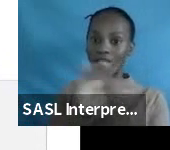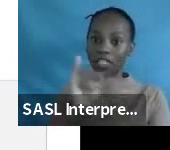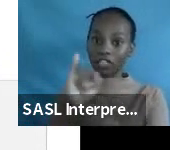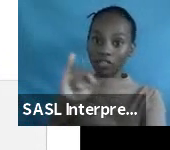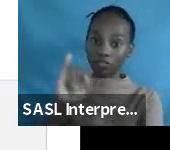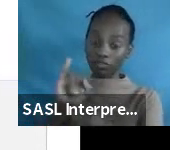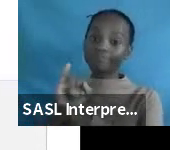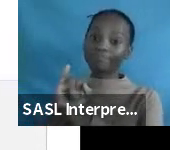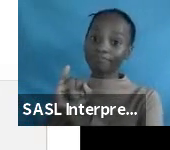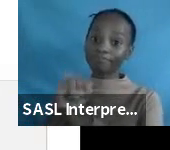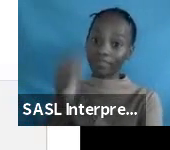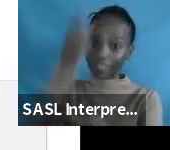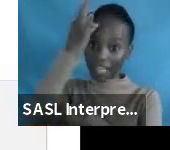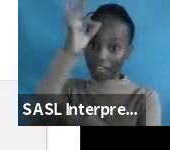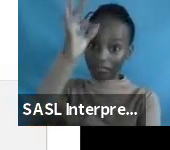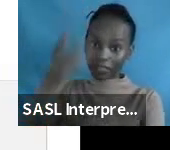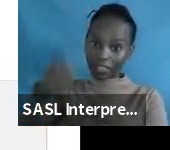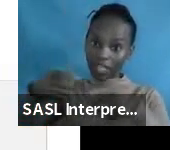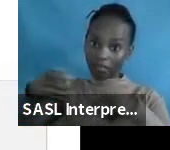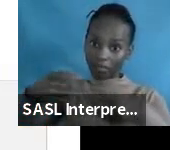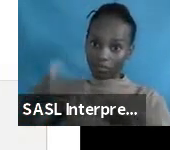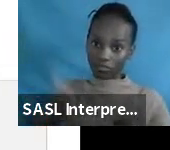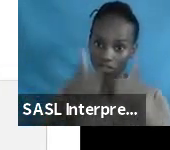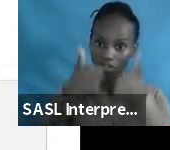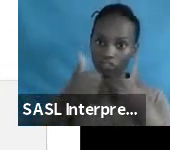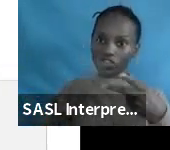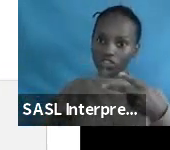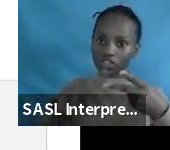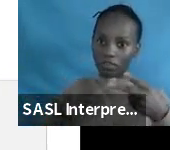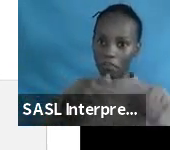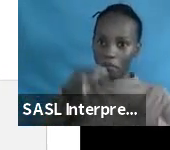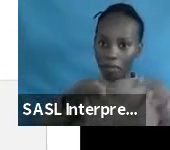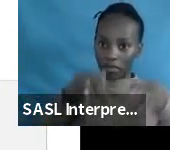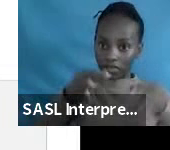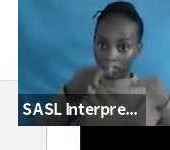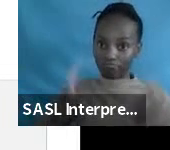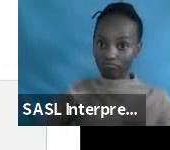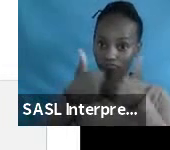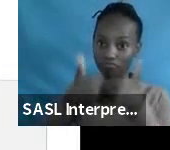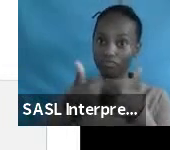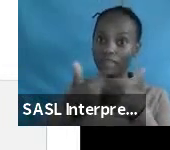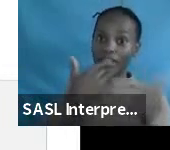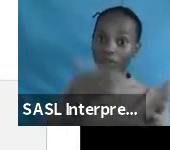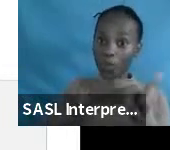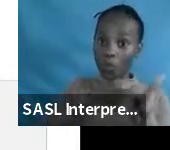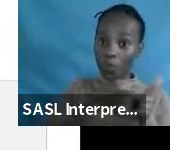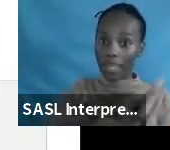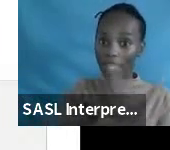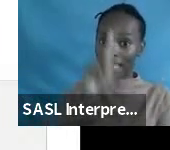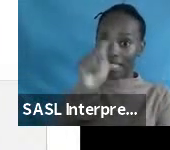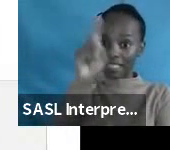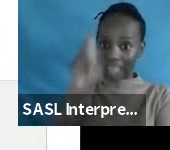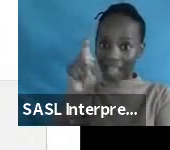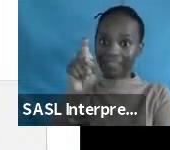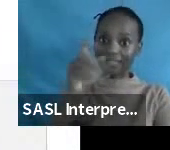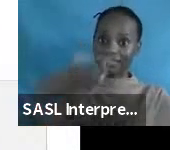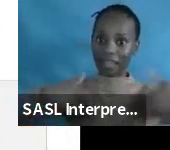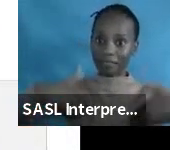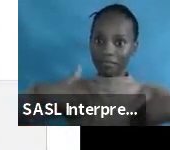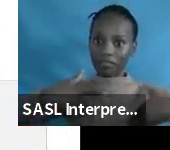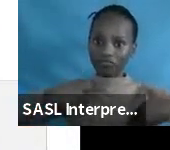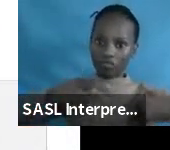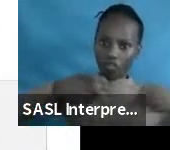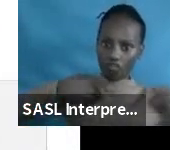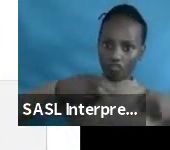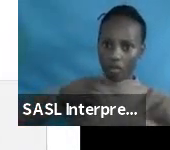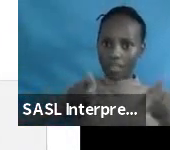challenges, political instability and conflicts, weak tax administrations, and lack of capacity to monitor and curb